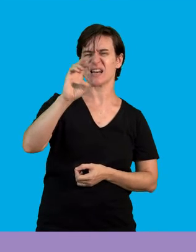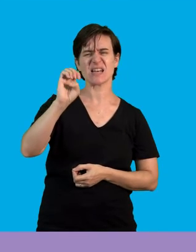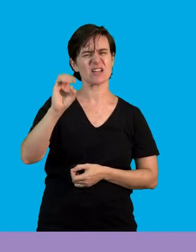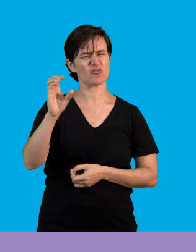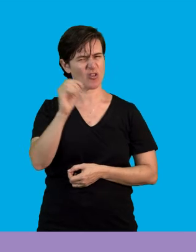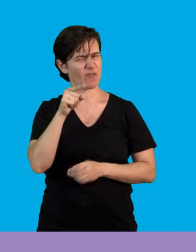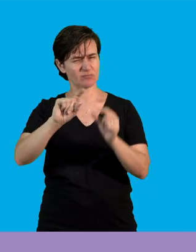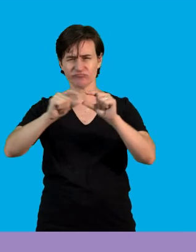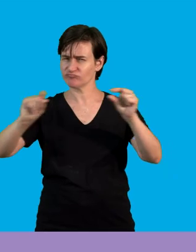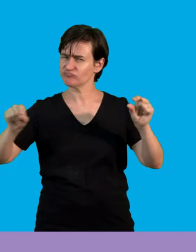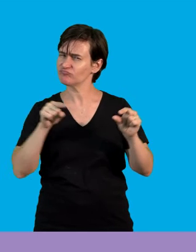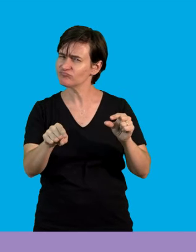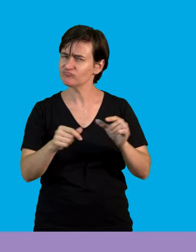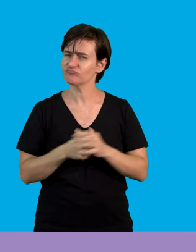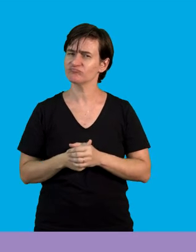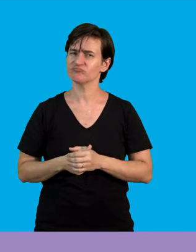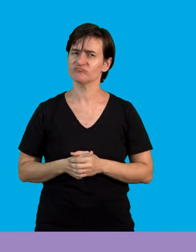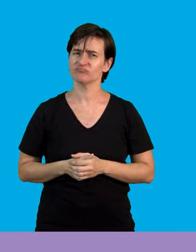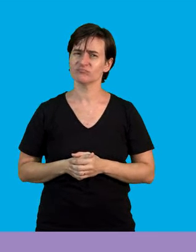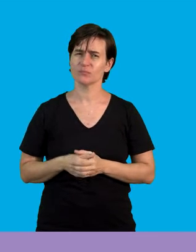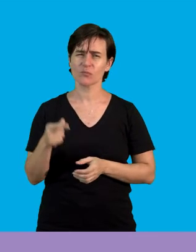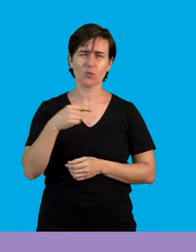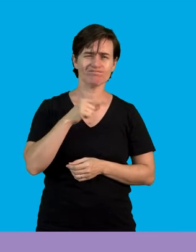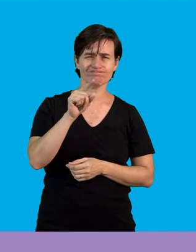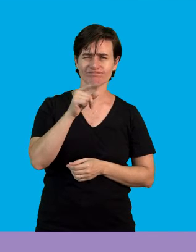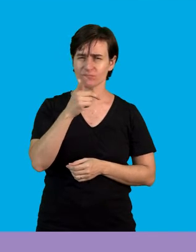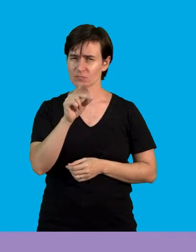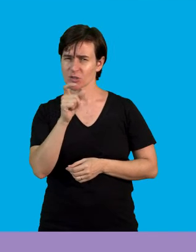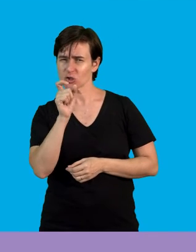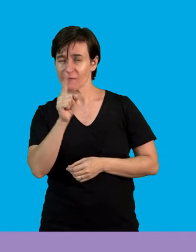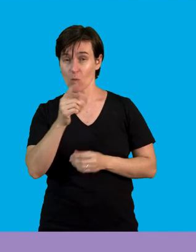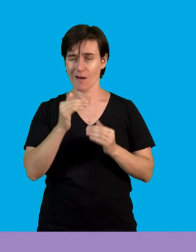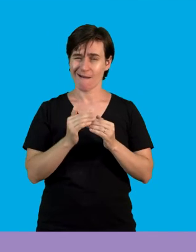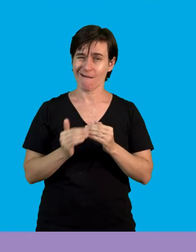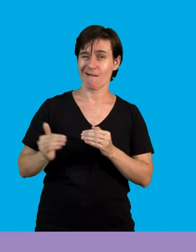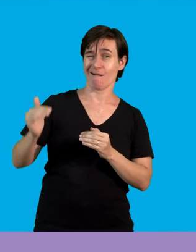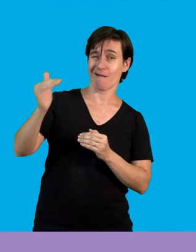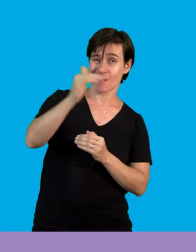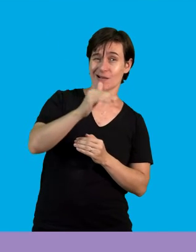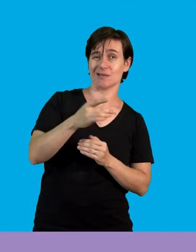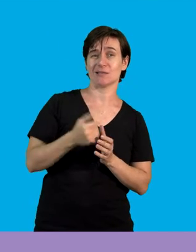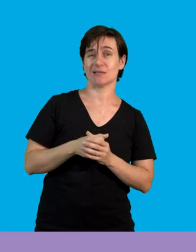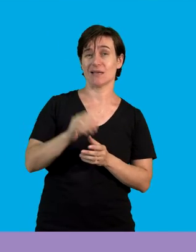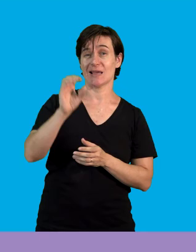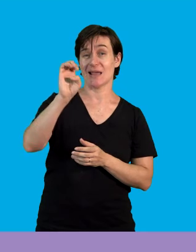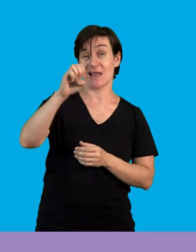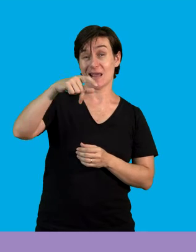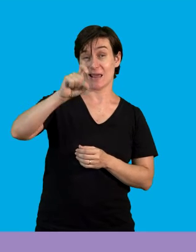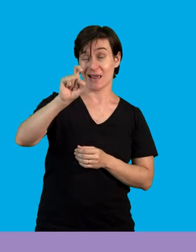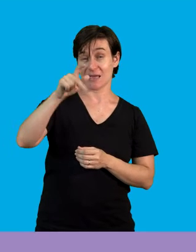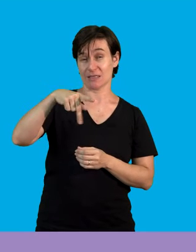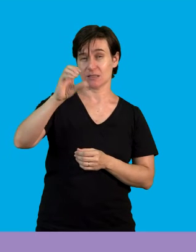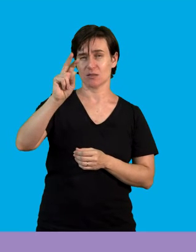expression? Degree of the expression says we look for the highest exponent. I have 2,